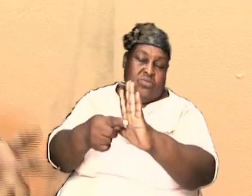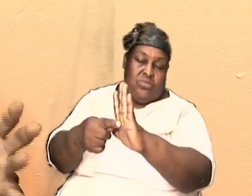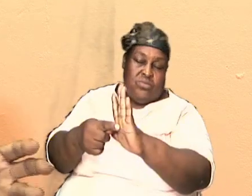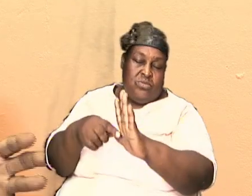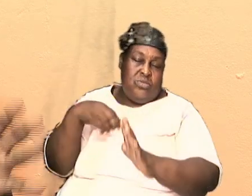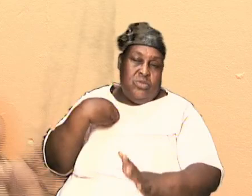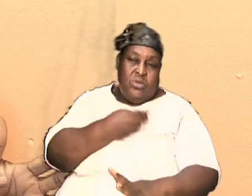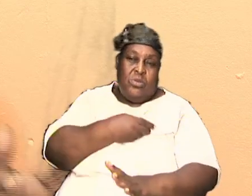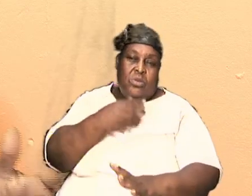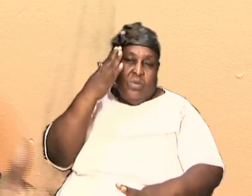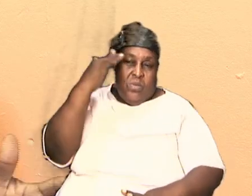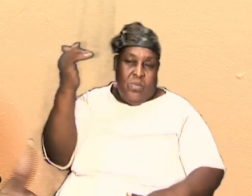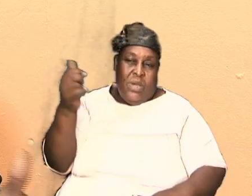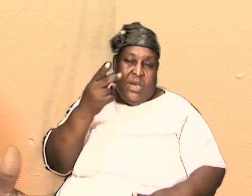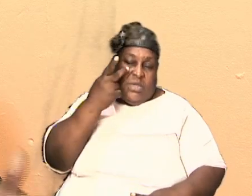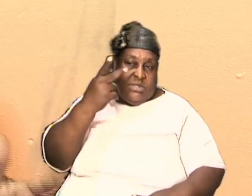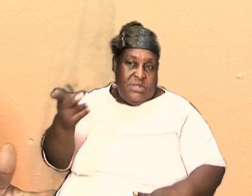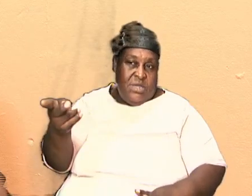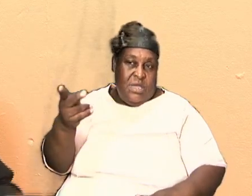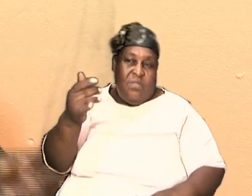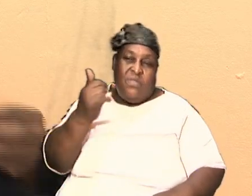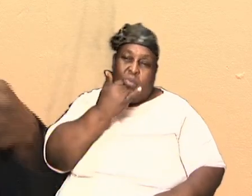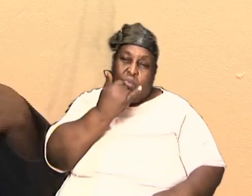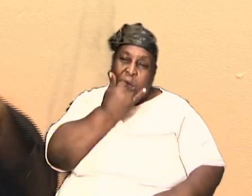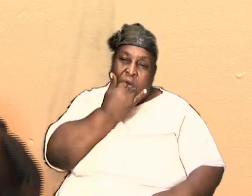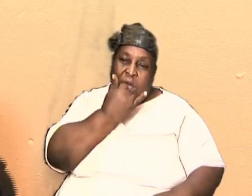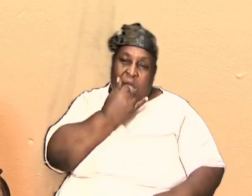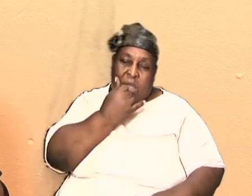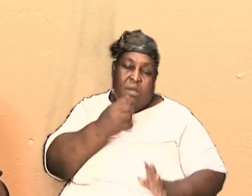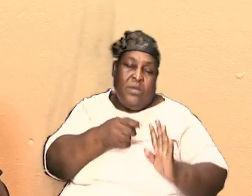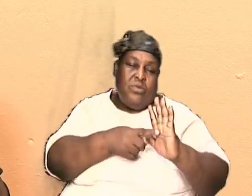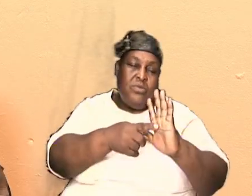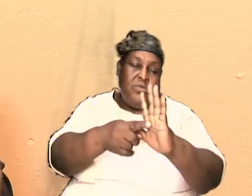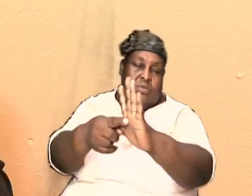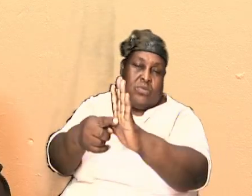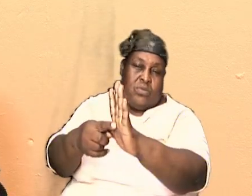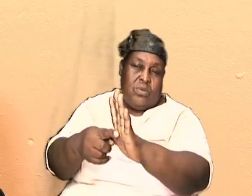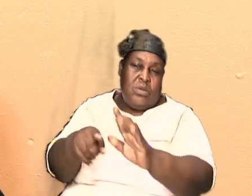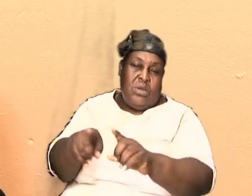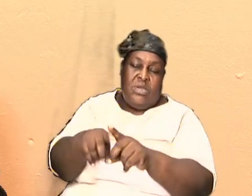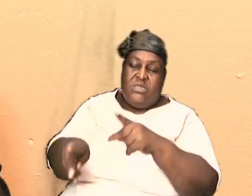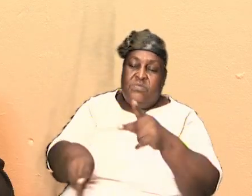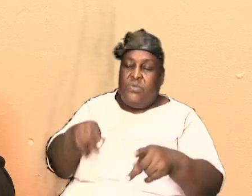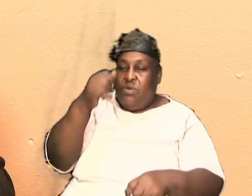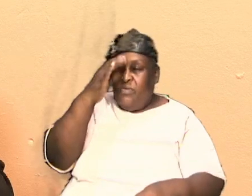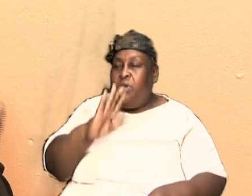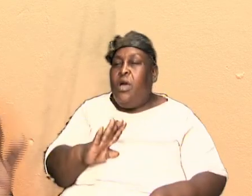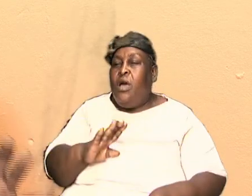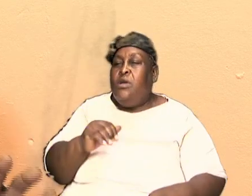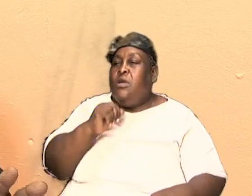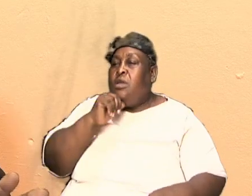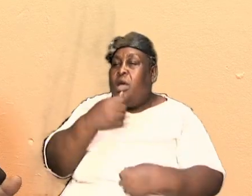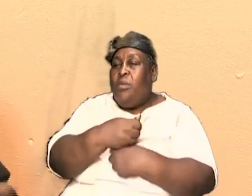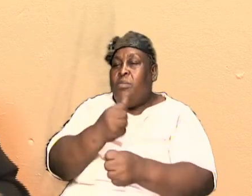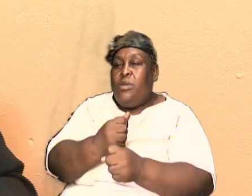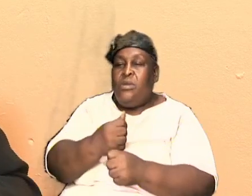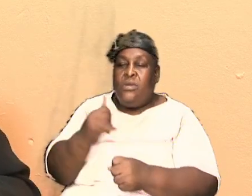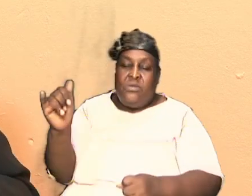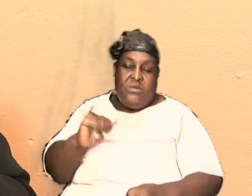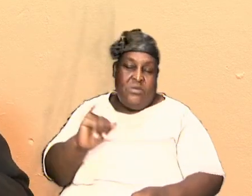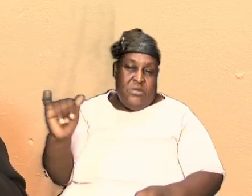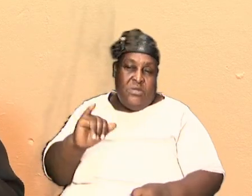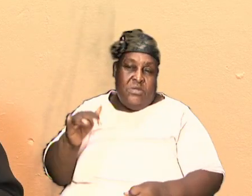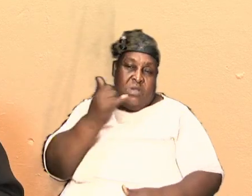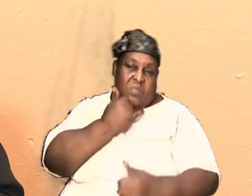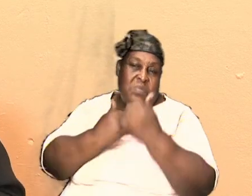know, why we see the wrong things that he did. I try to point out to us that as people of God, we could not make the same mistake, but